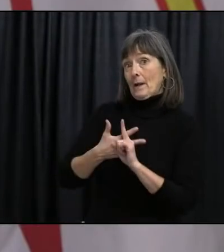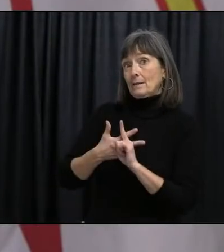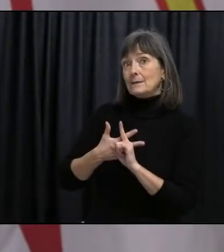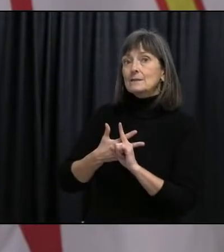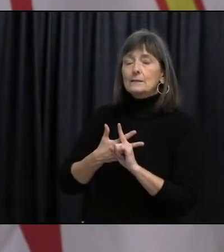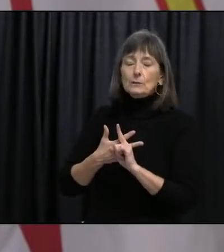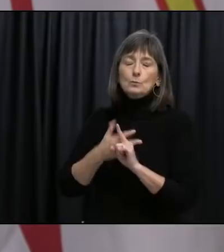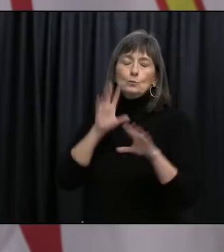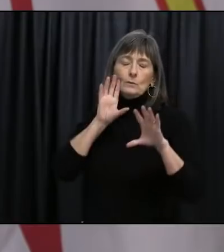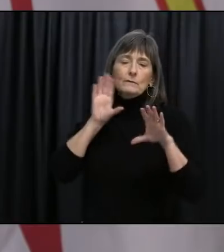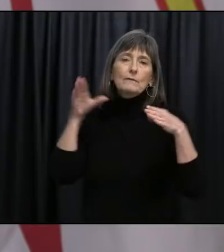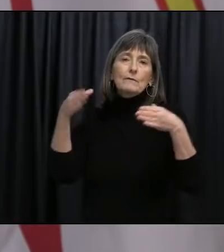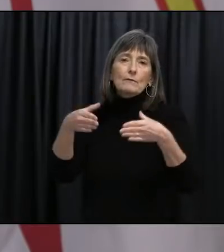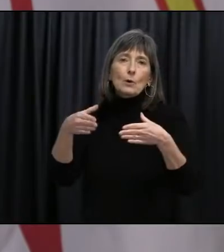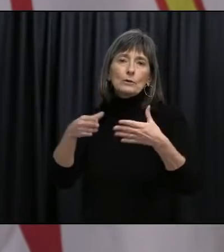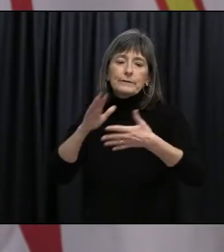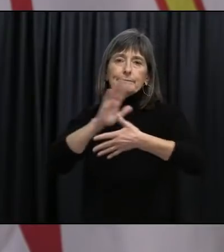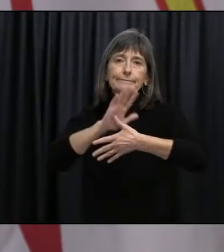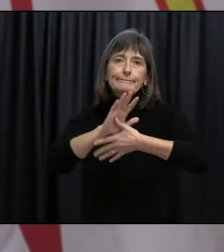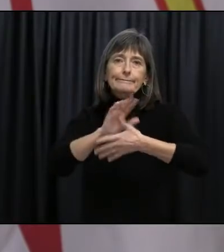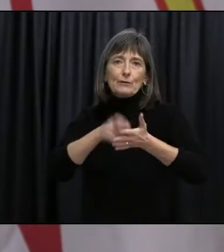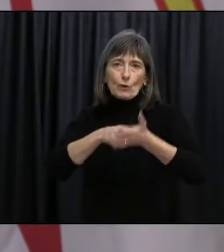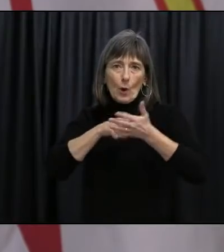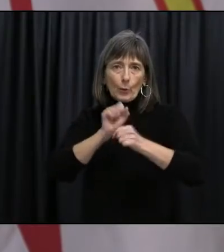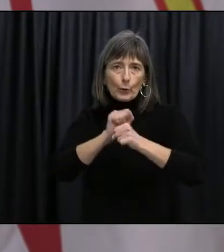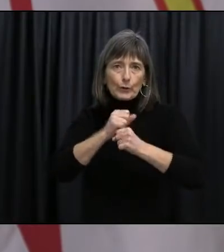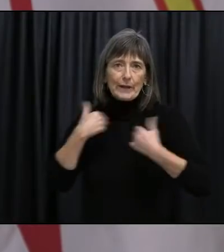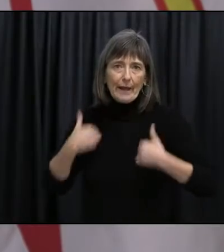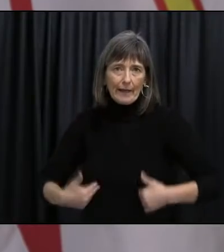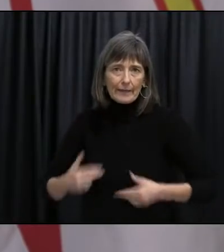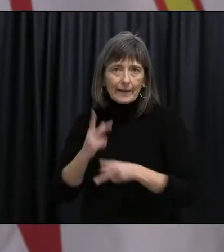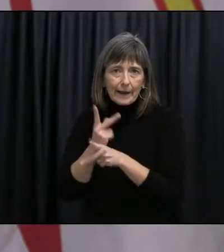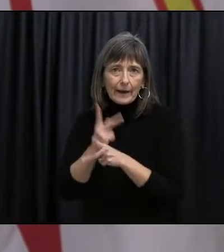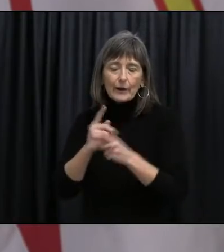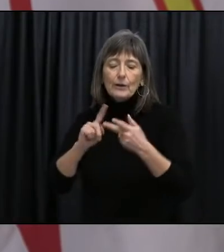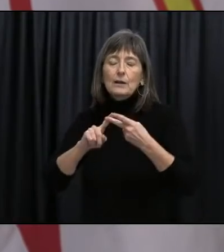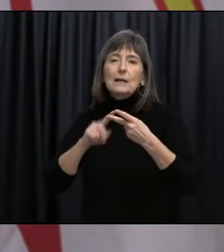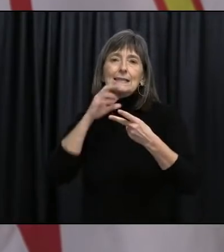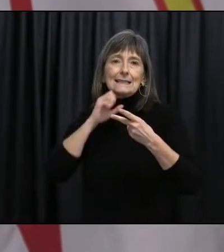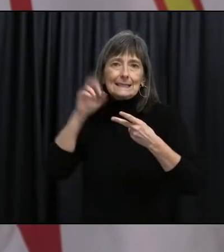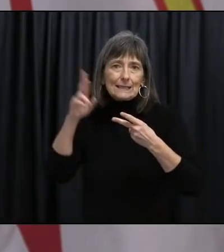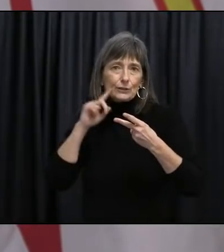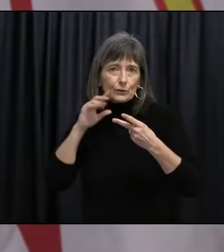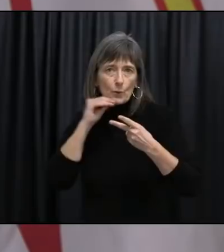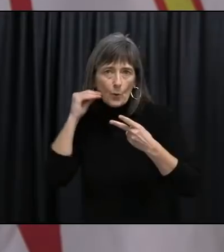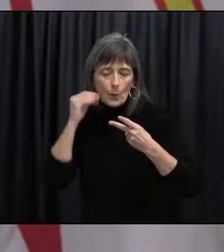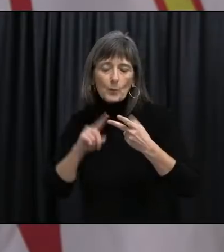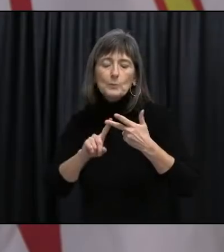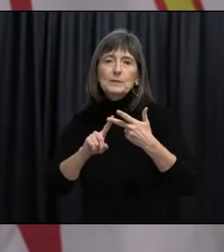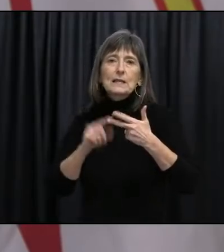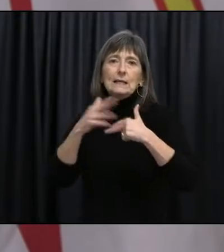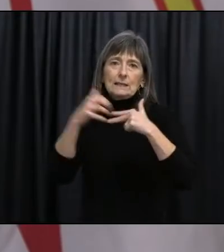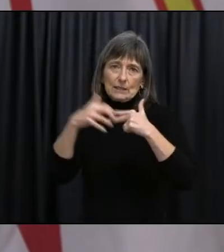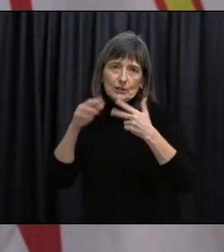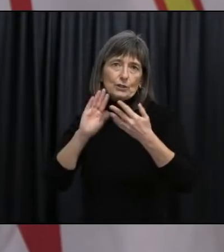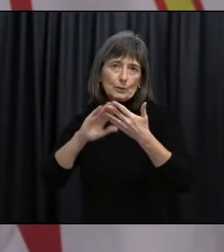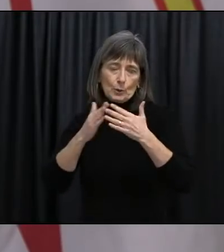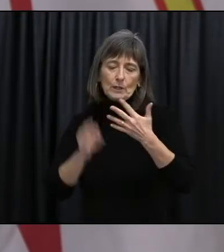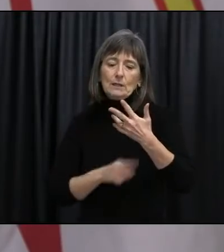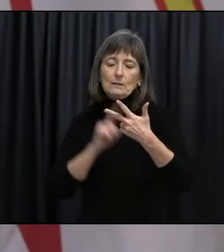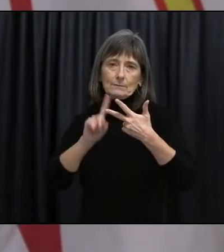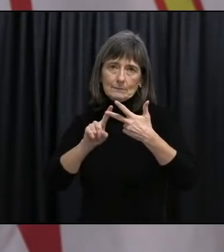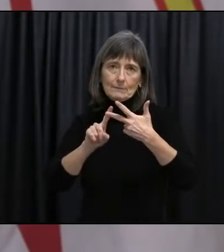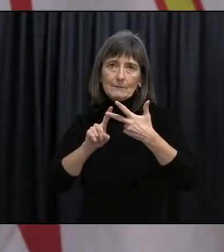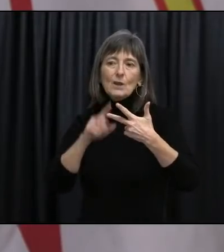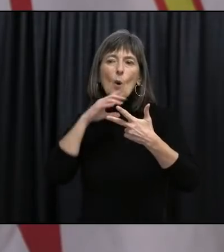4 groups that we've talked about before, the essential healthcare workers, people in long-term care facilities, Indigenous communities, and those who